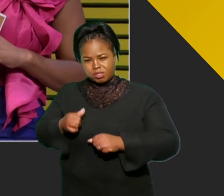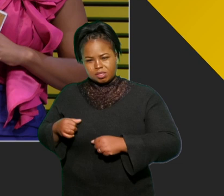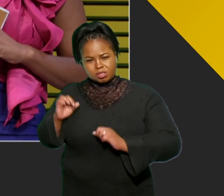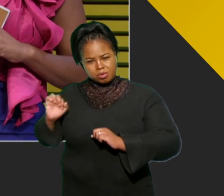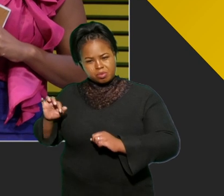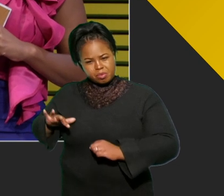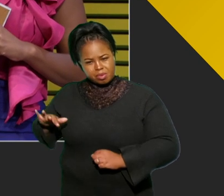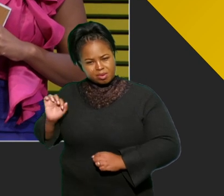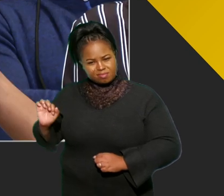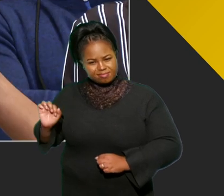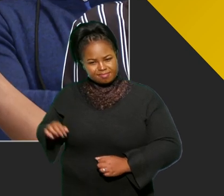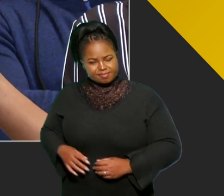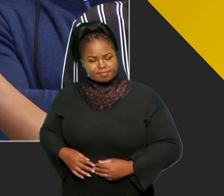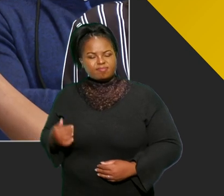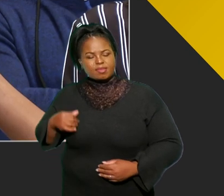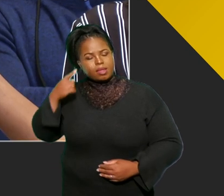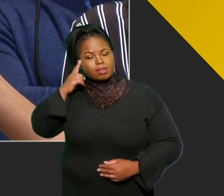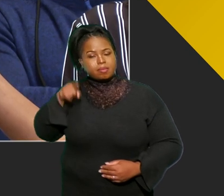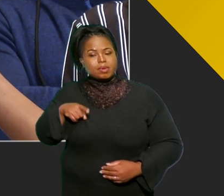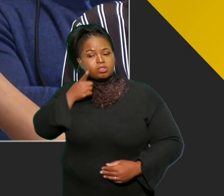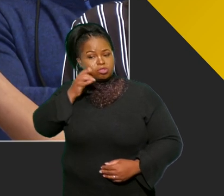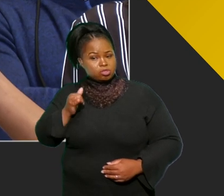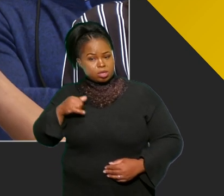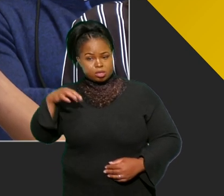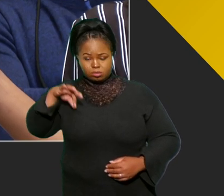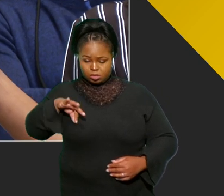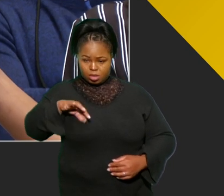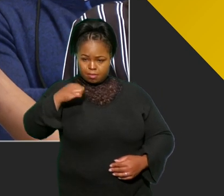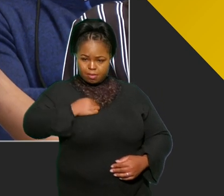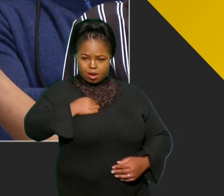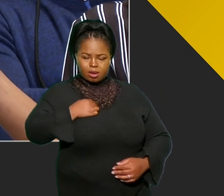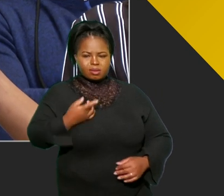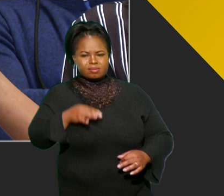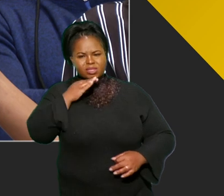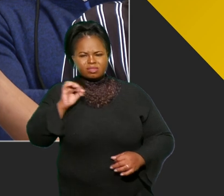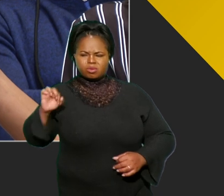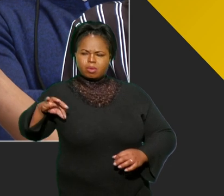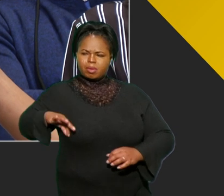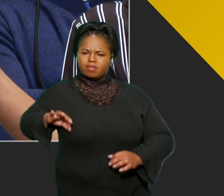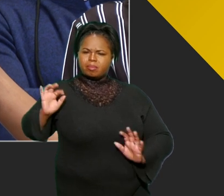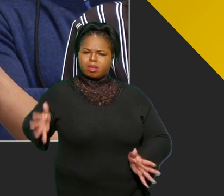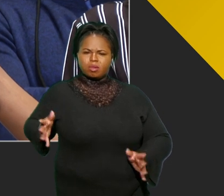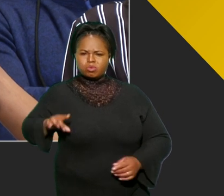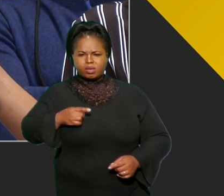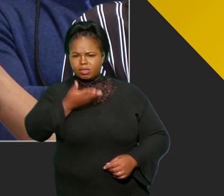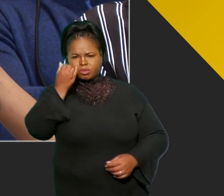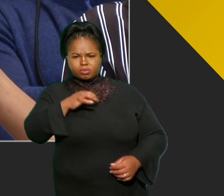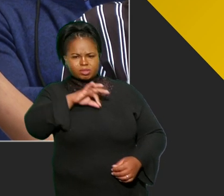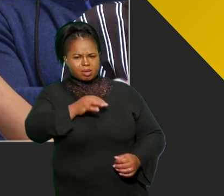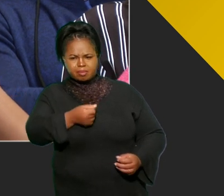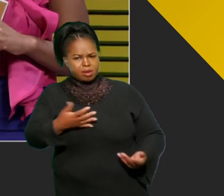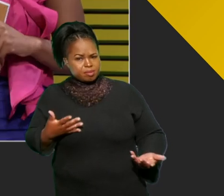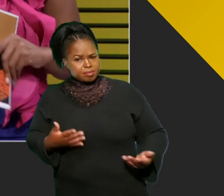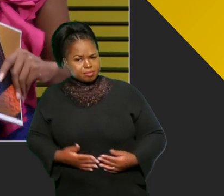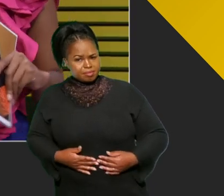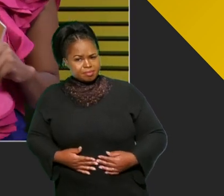price? Ke nagana gore tshwantse a lebelele gore le nna ke kry-a bokae, a se ka lebelela dilo tse ena di-benefit ang a ke re le nna a itse gore income ya ka eme bjang.